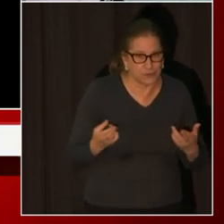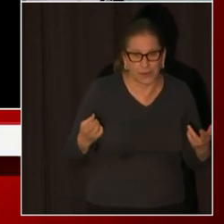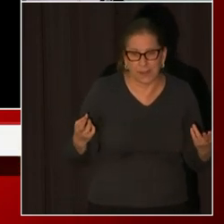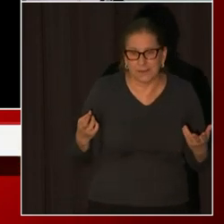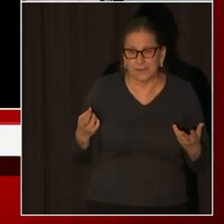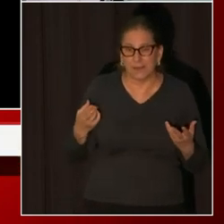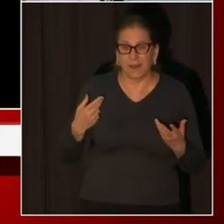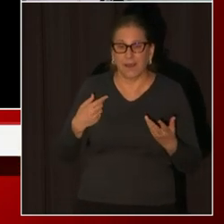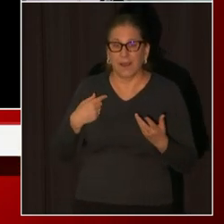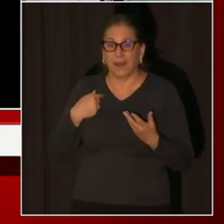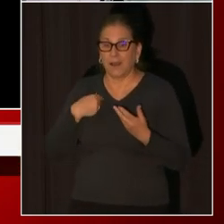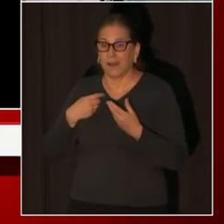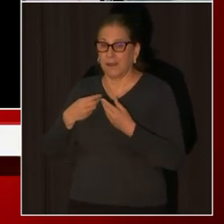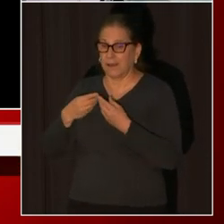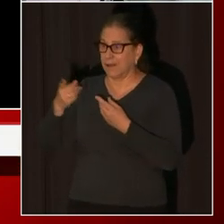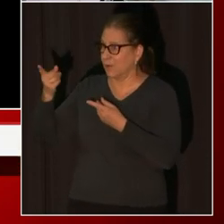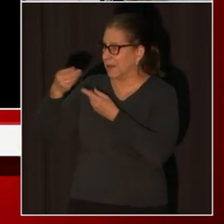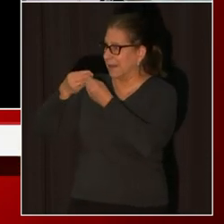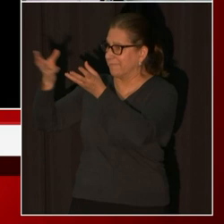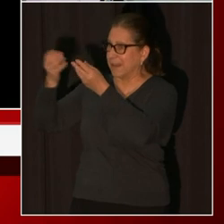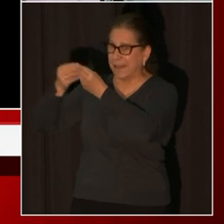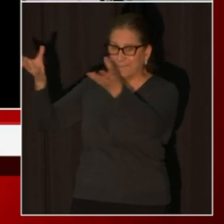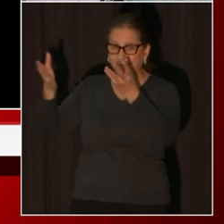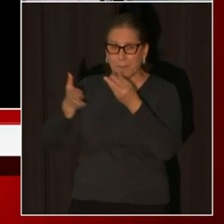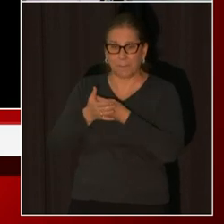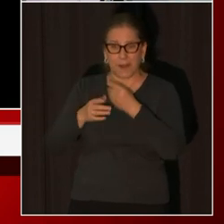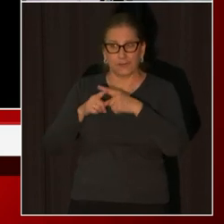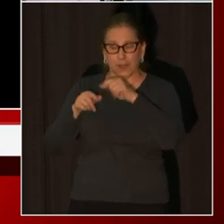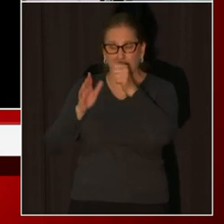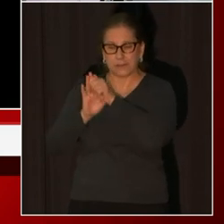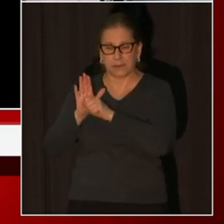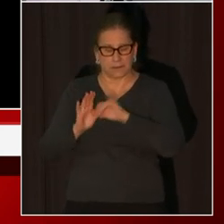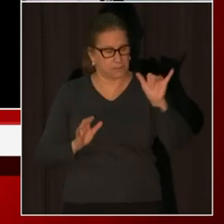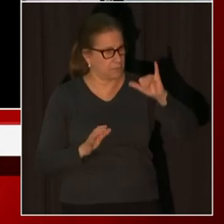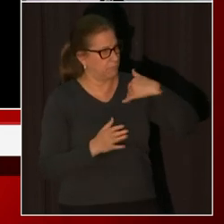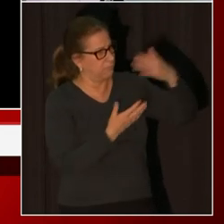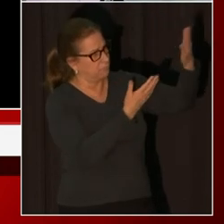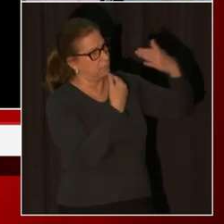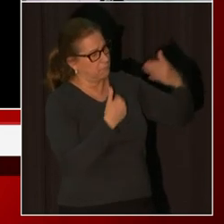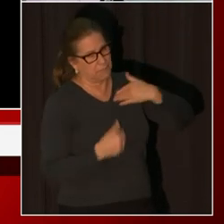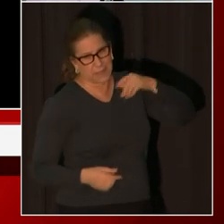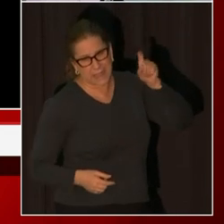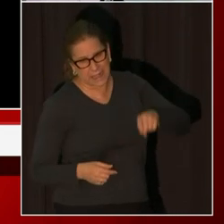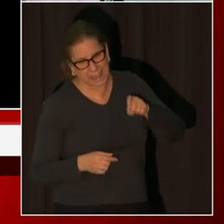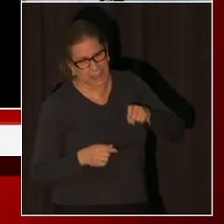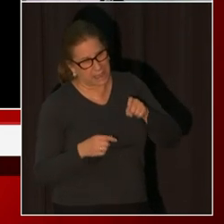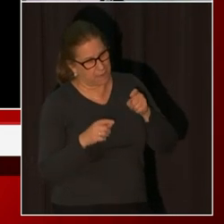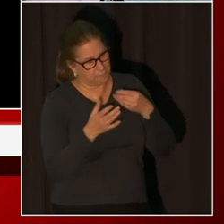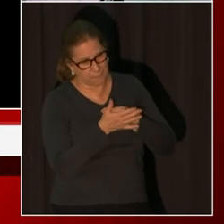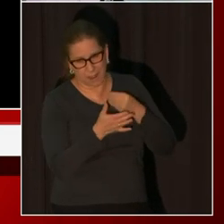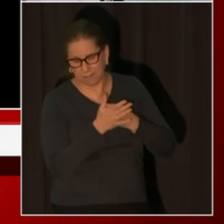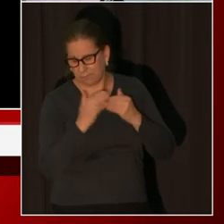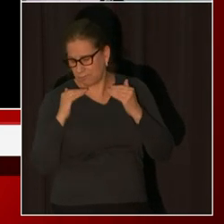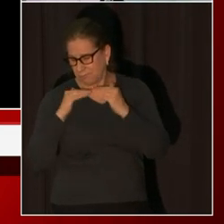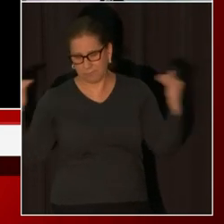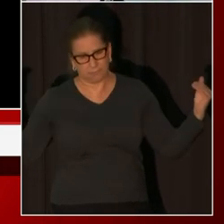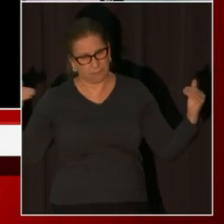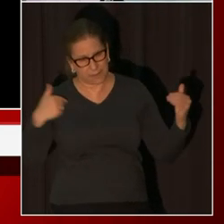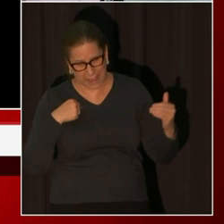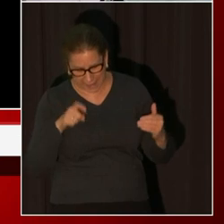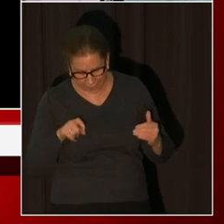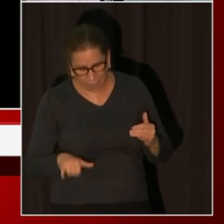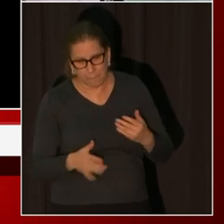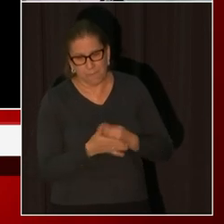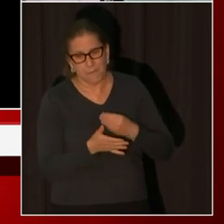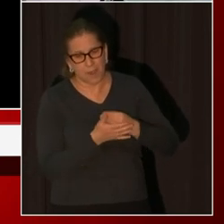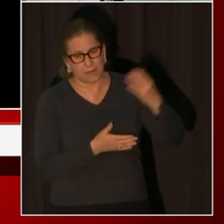respond holistically to those impacts. When we look at the federal assistance and the money that we have allocated